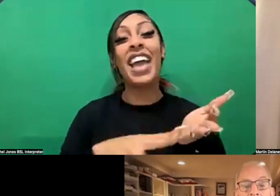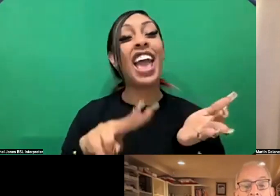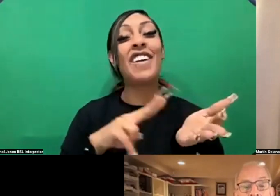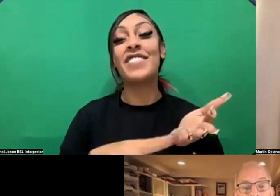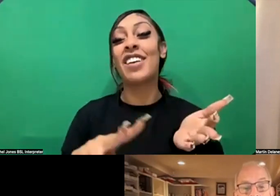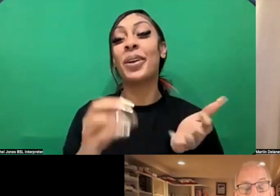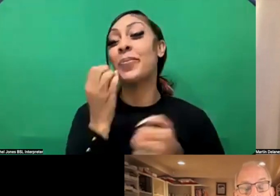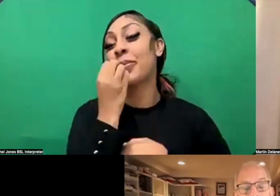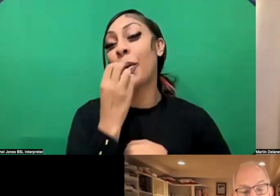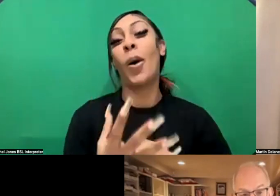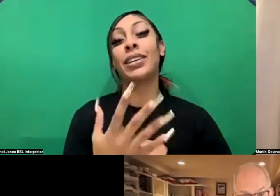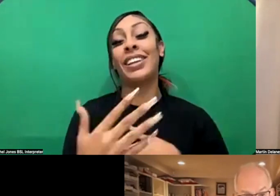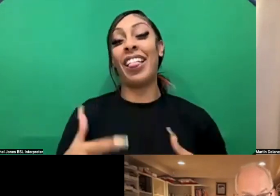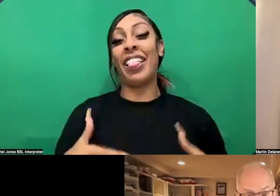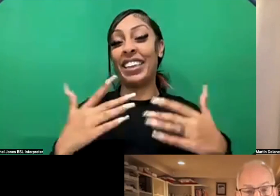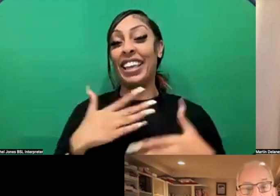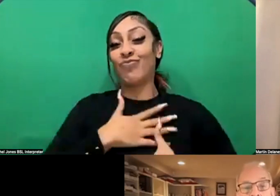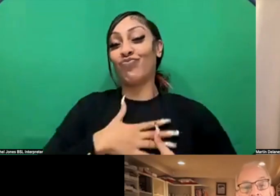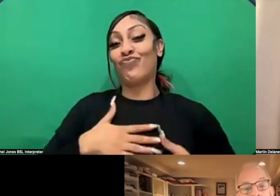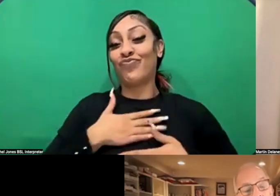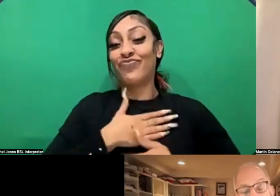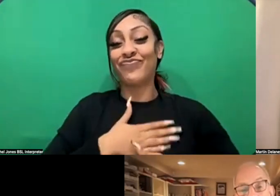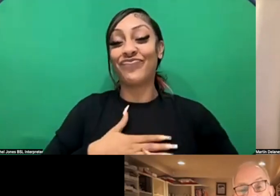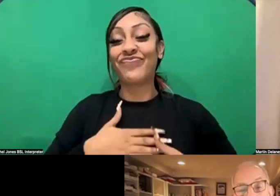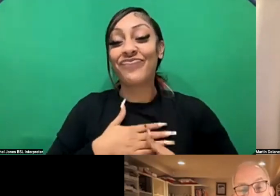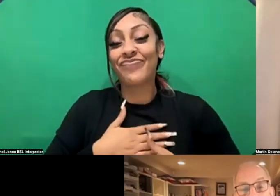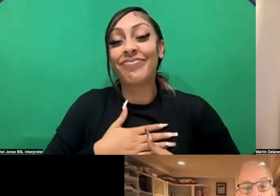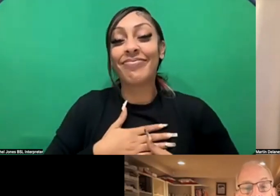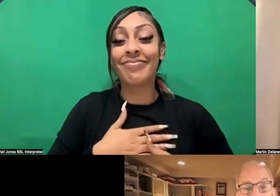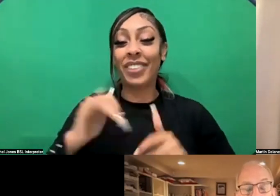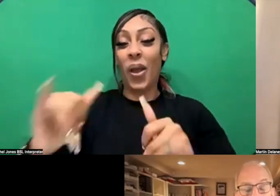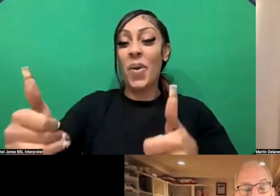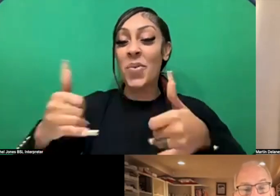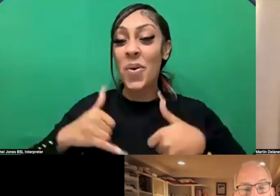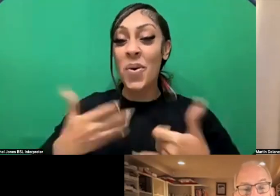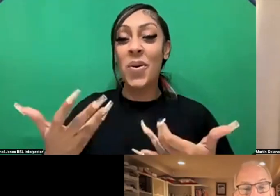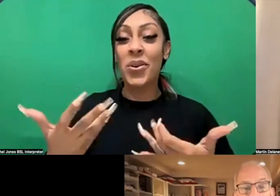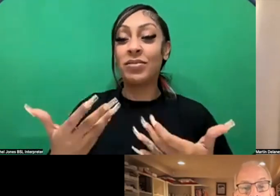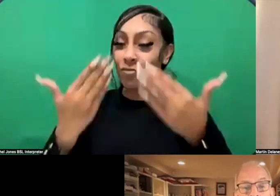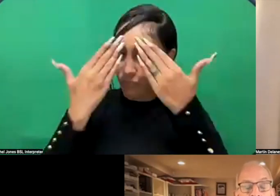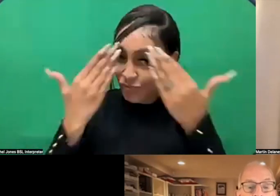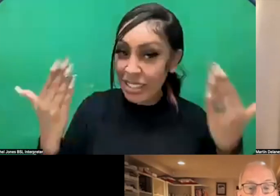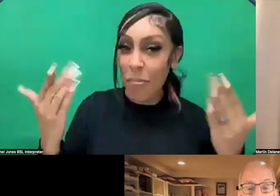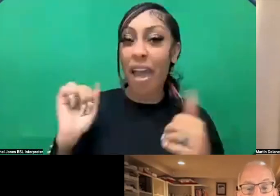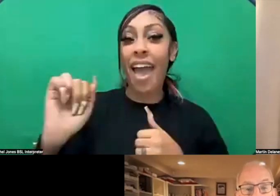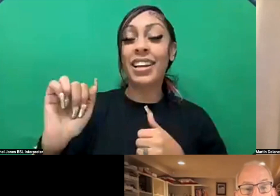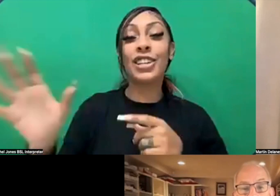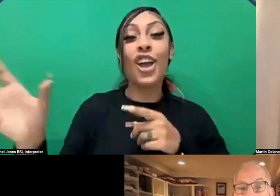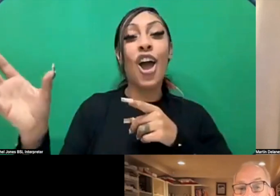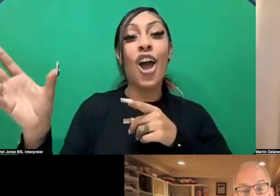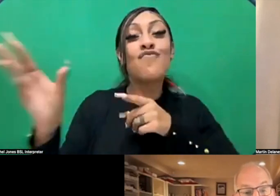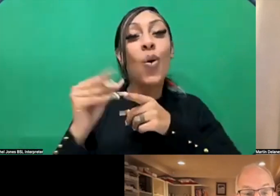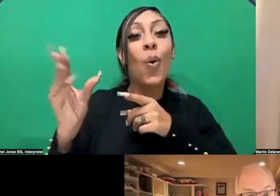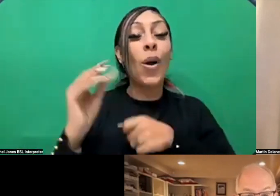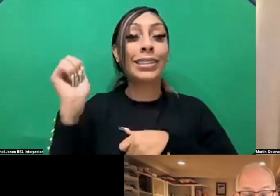me, not only for the technical merit, but because I always had such respect for the Recording Academy and had